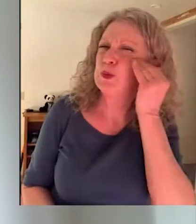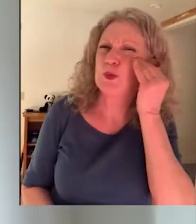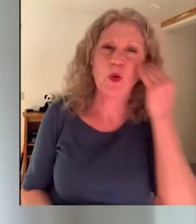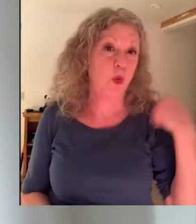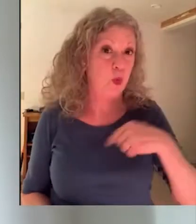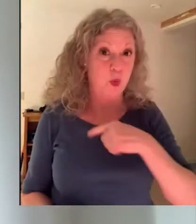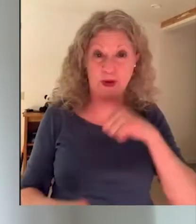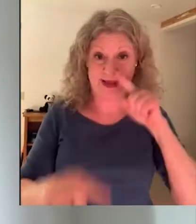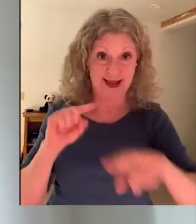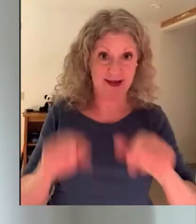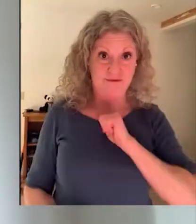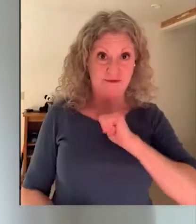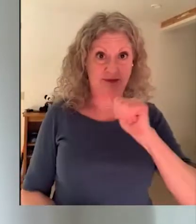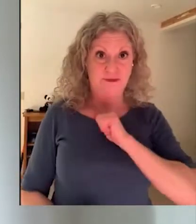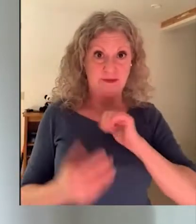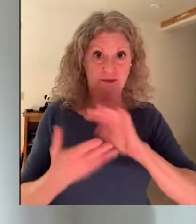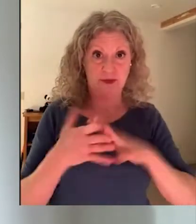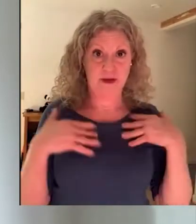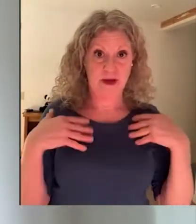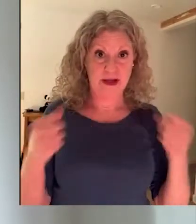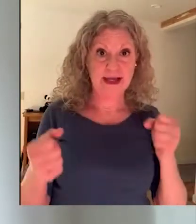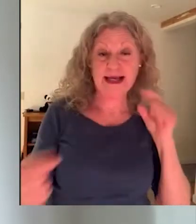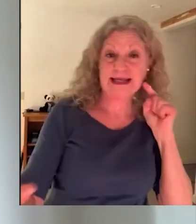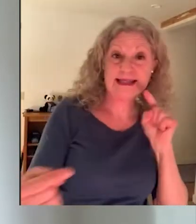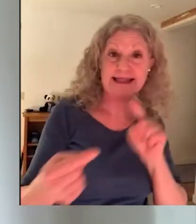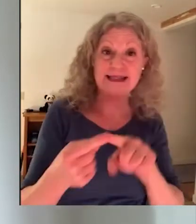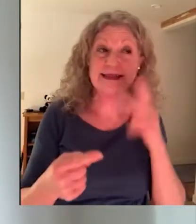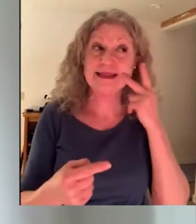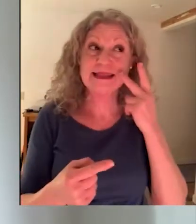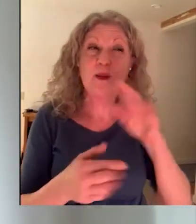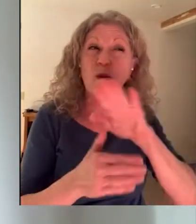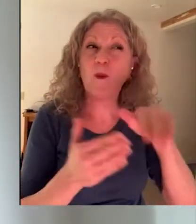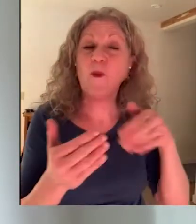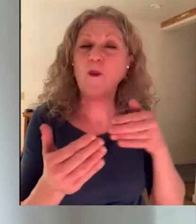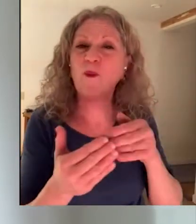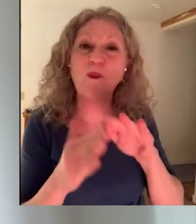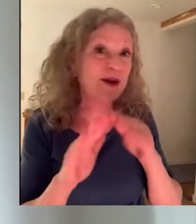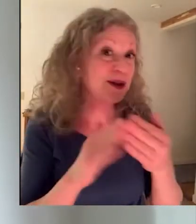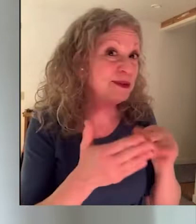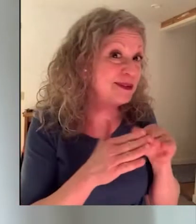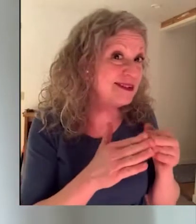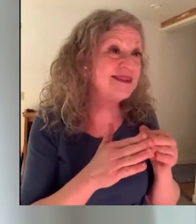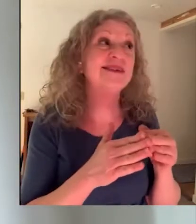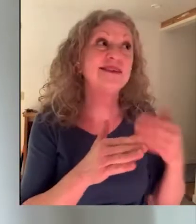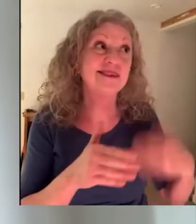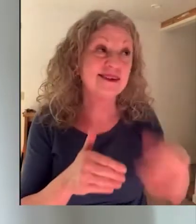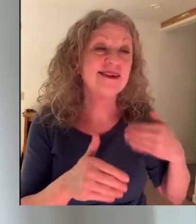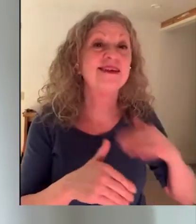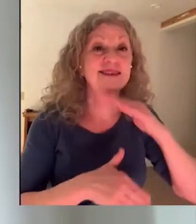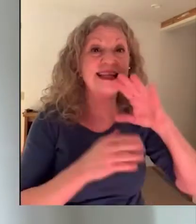healed until we see the interconnected community as part of the process of healing.